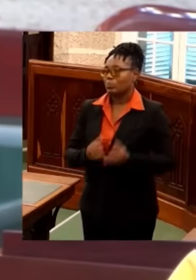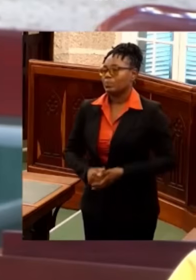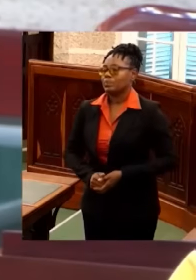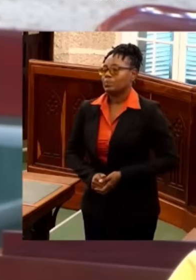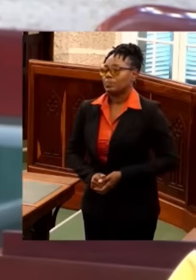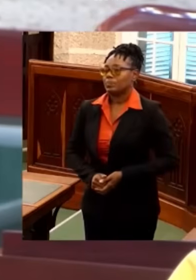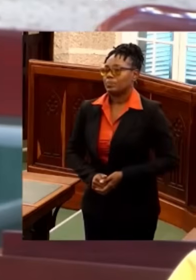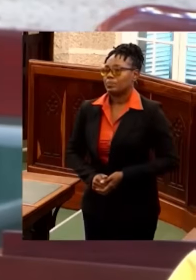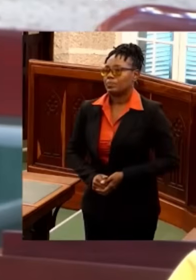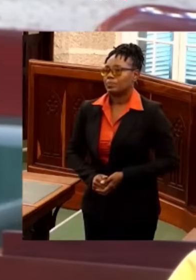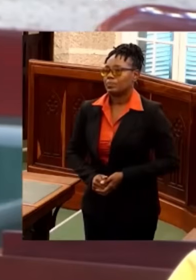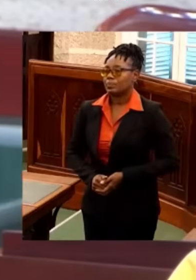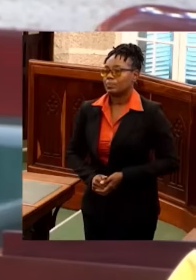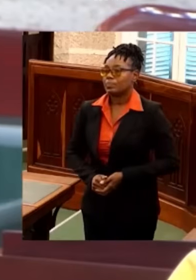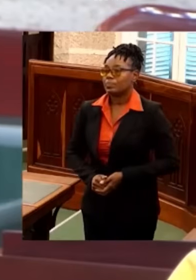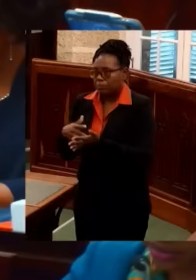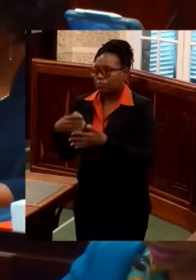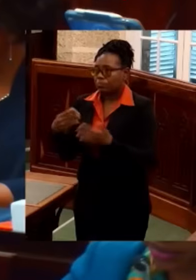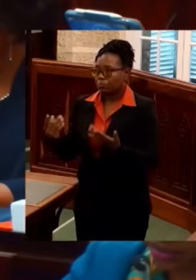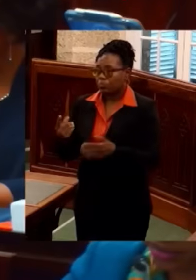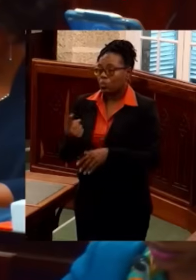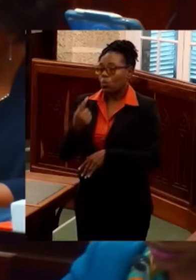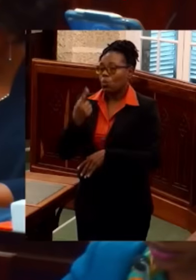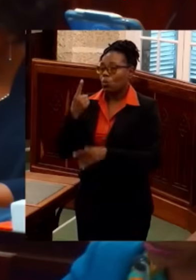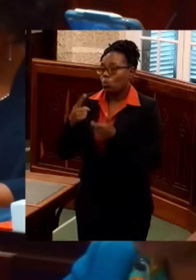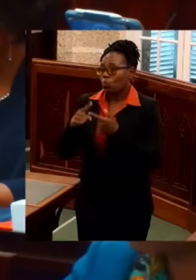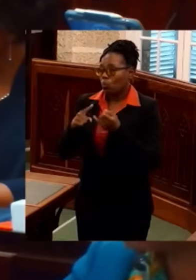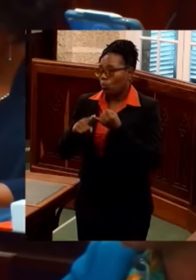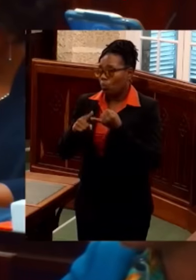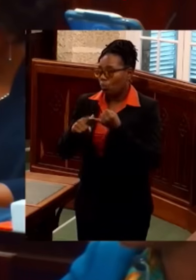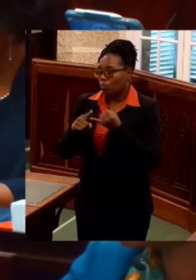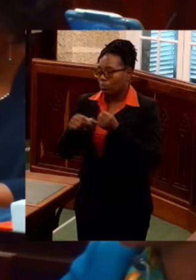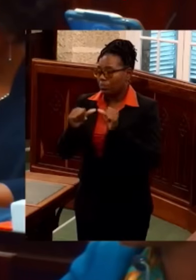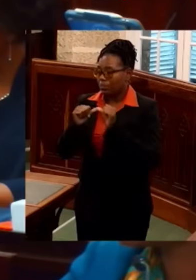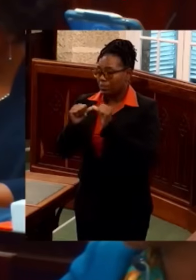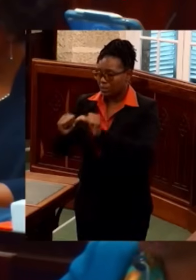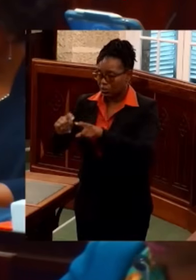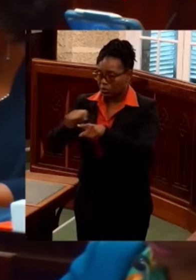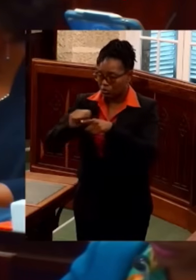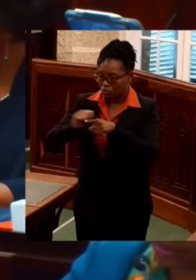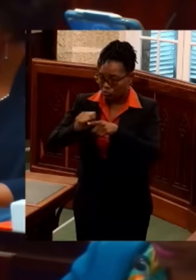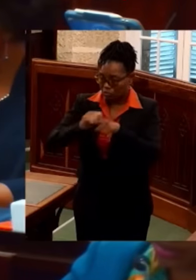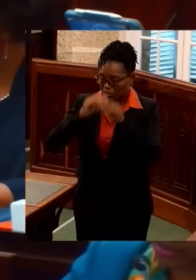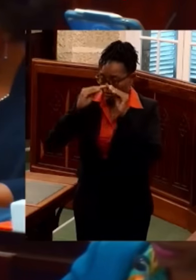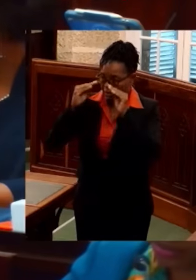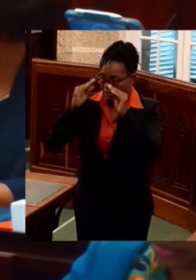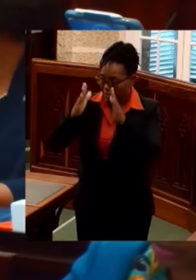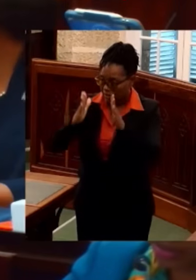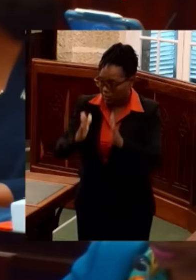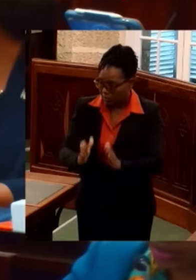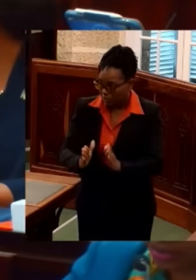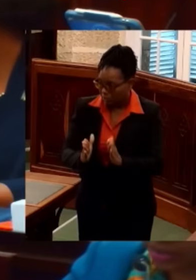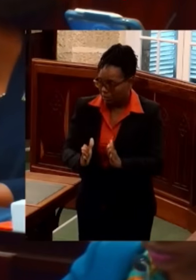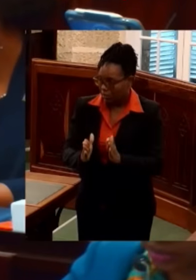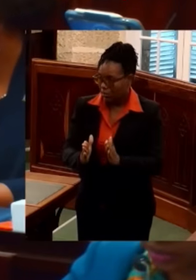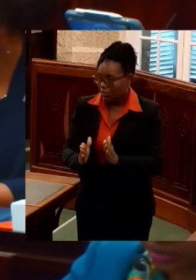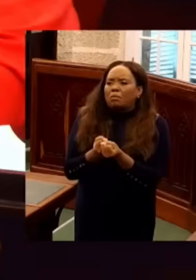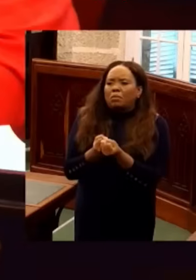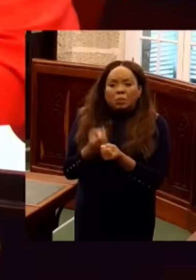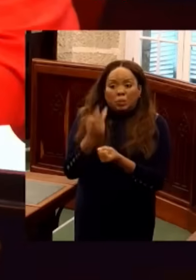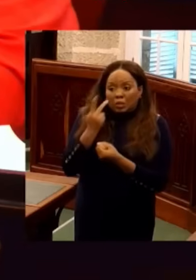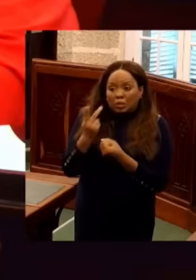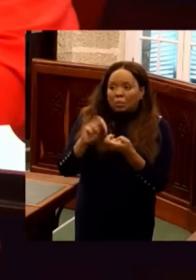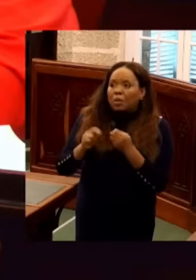of Education Transformation rolls out this initiative, it will be embarking on a public relations